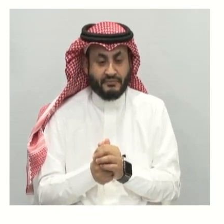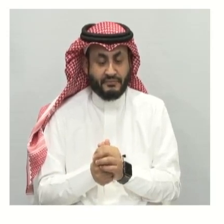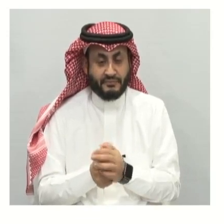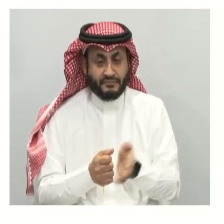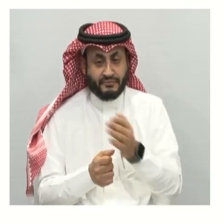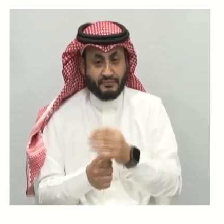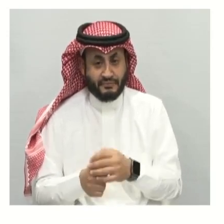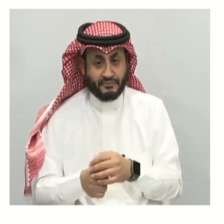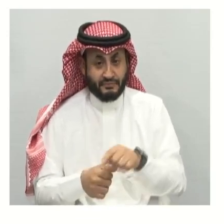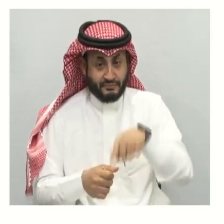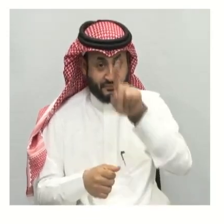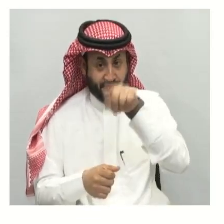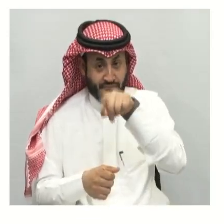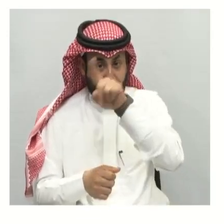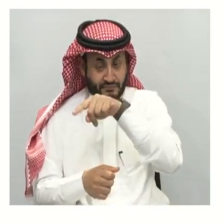Uppercase m.